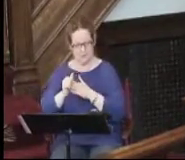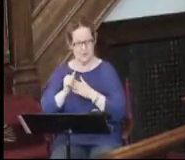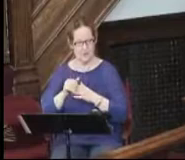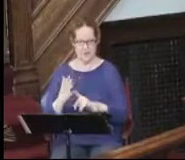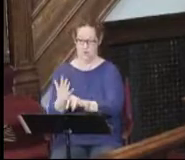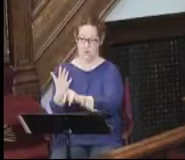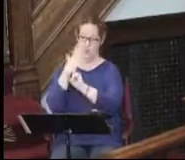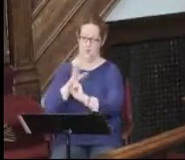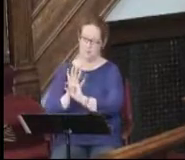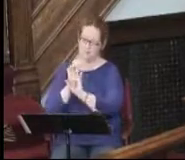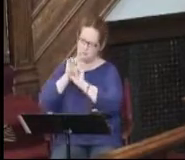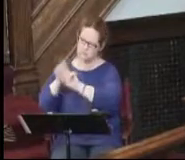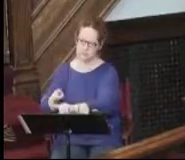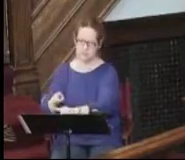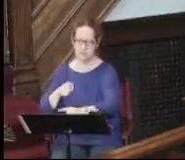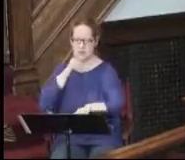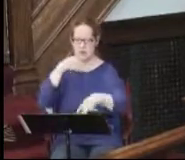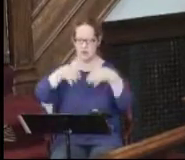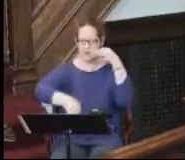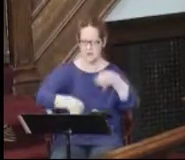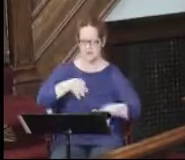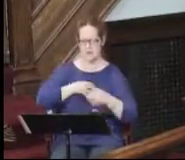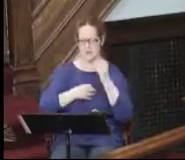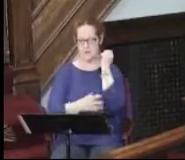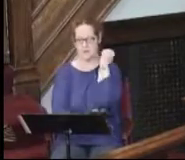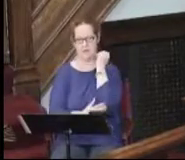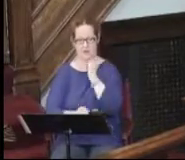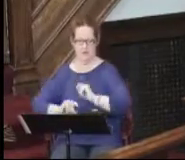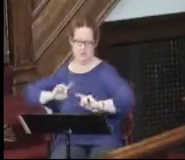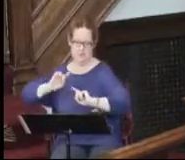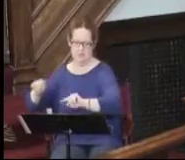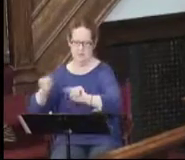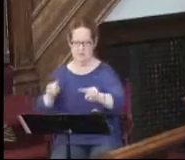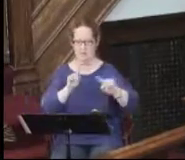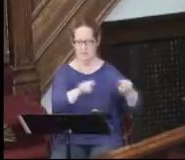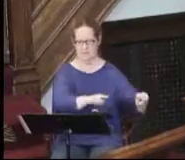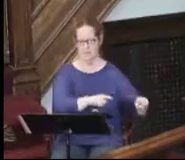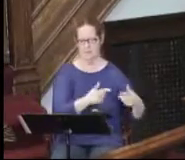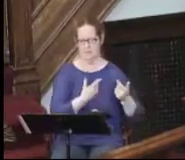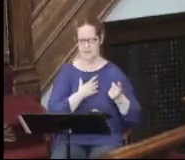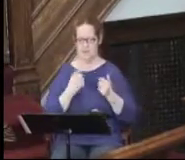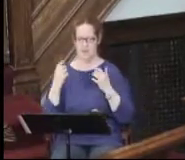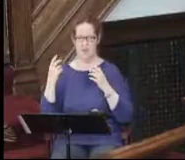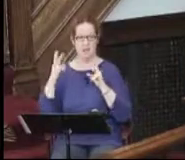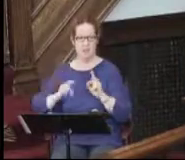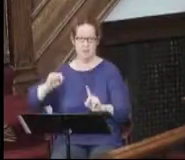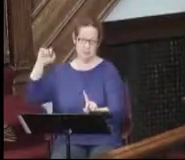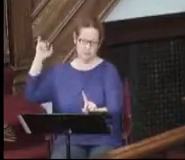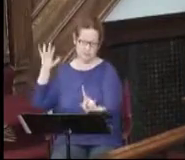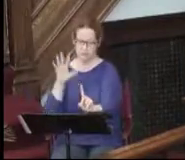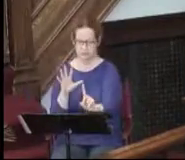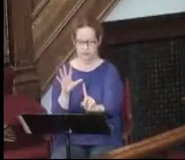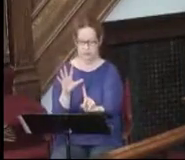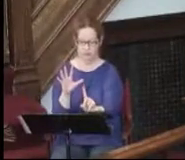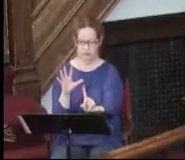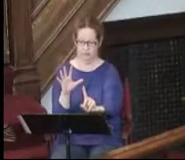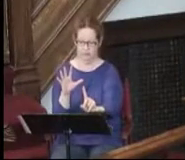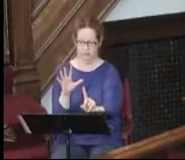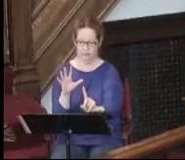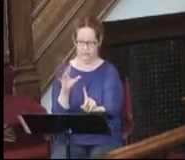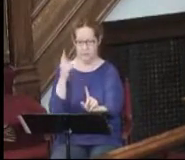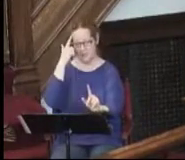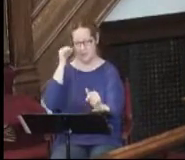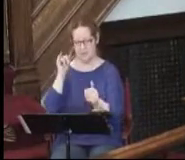to oppression, injustice, and poverty. And great crowds flocked to him. And